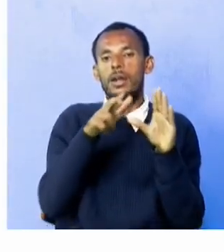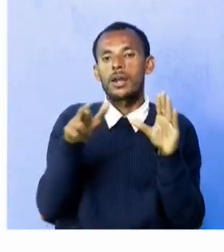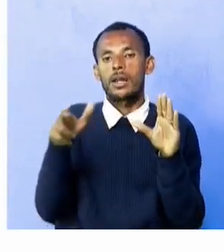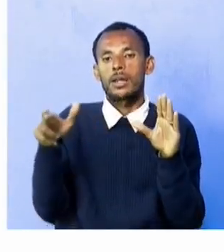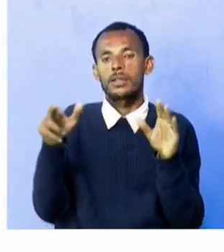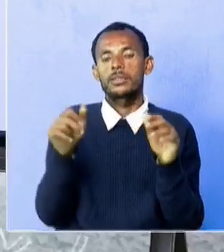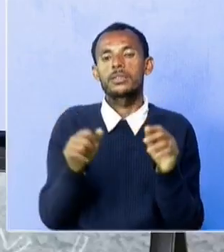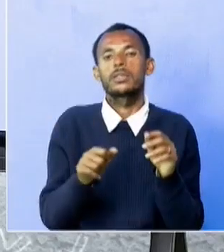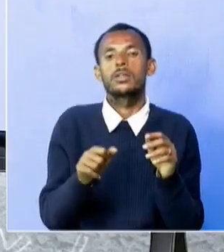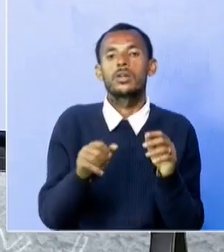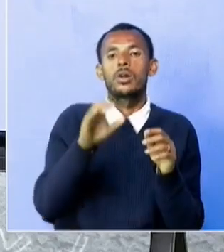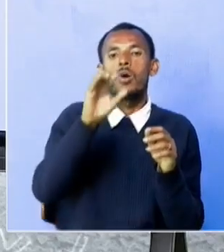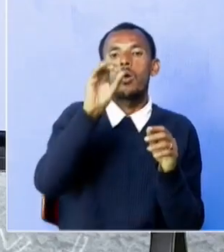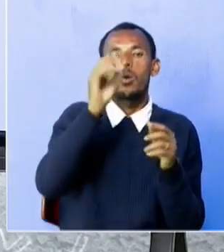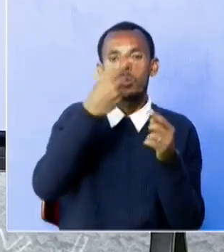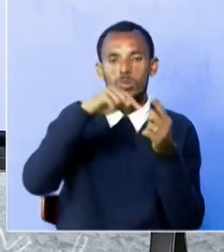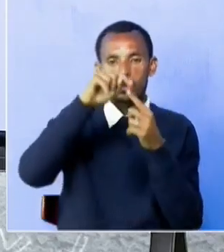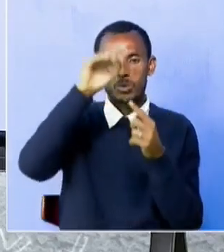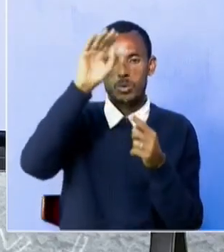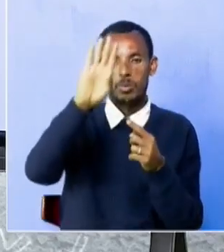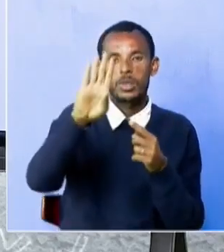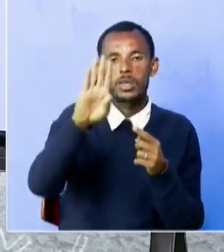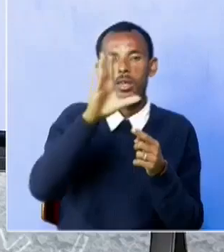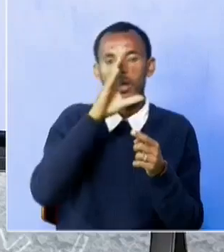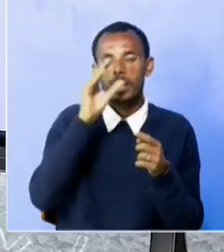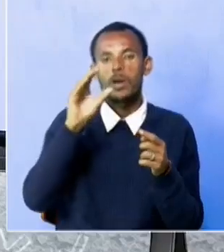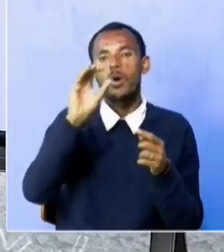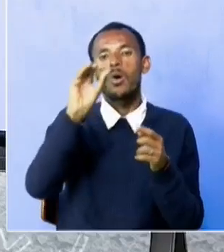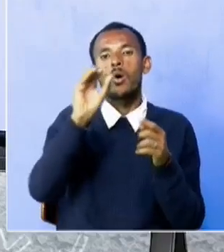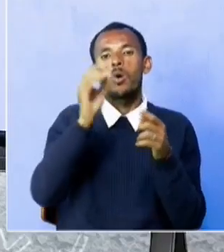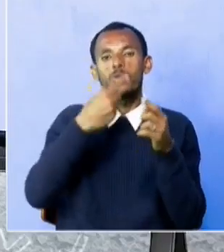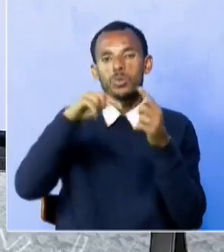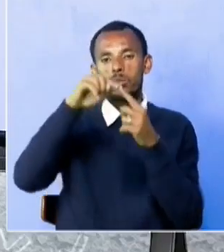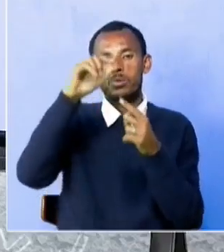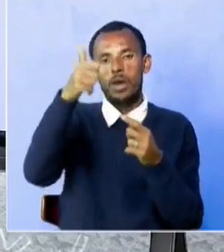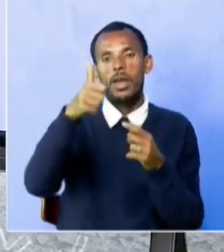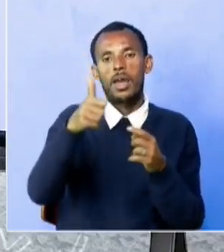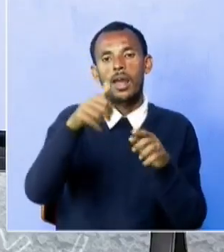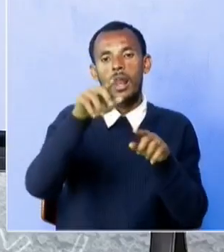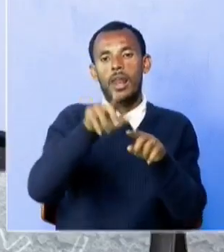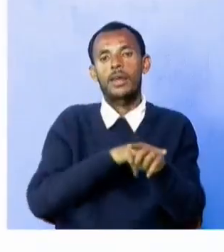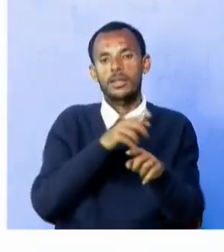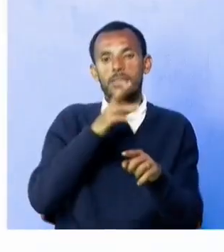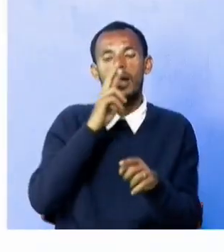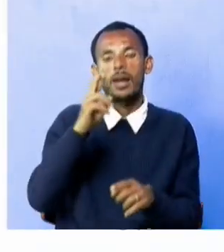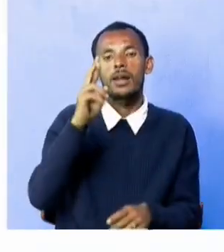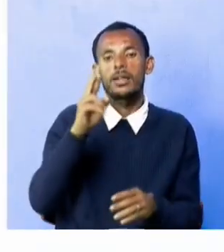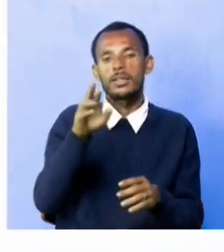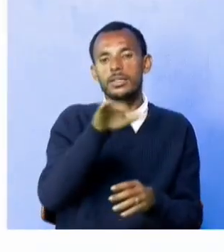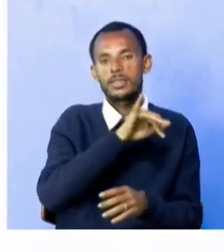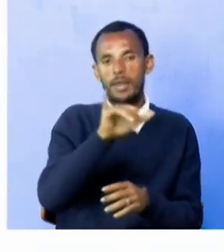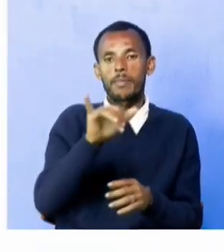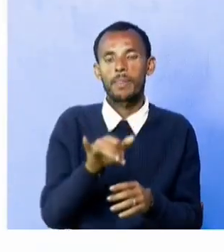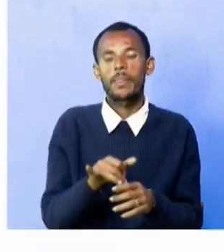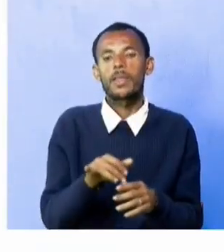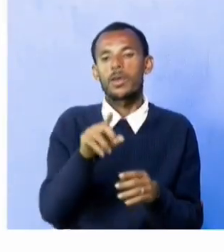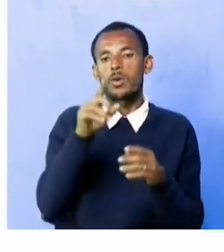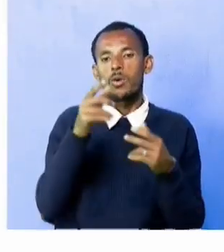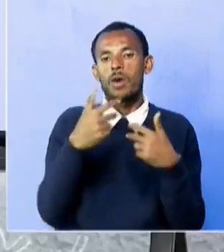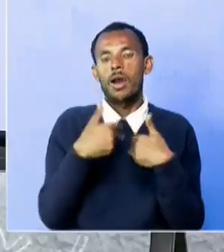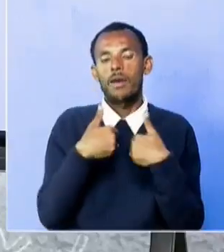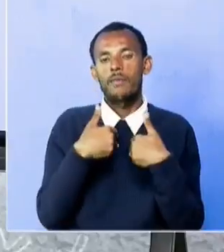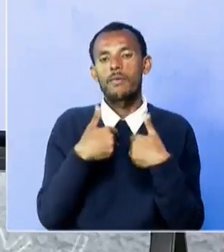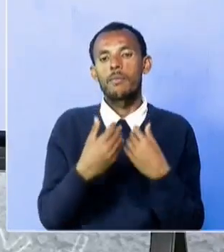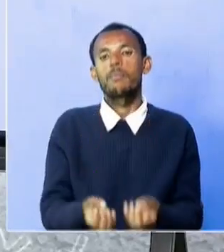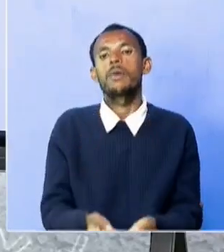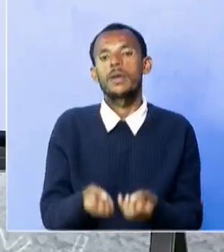draw O to B and O to A, the lengths are the same. This is radius. Okay, you can have infinitely